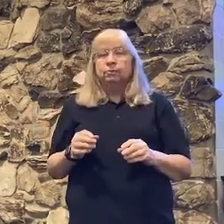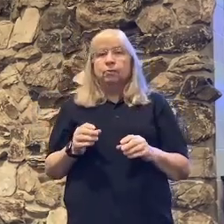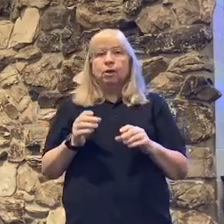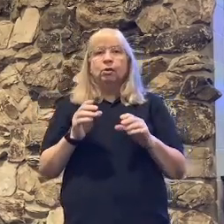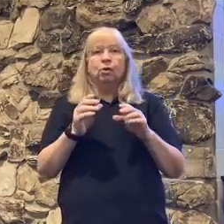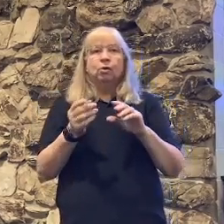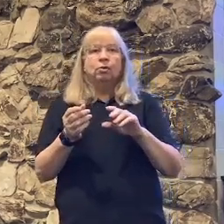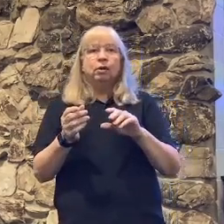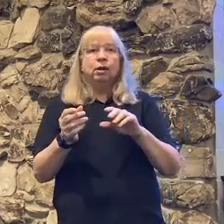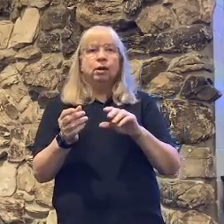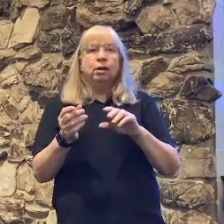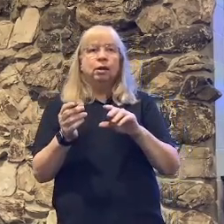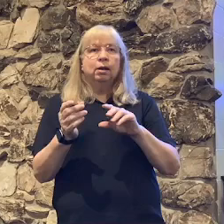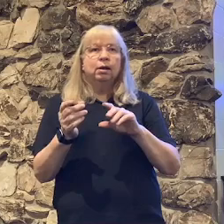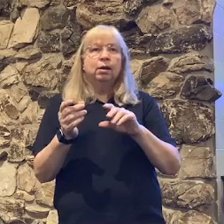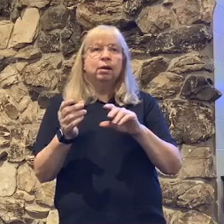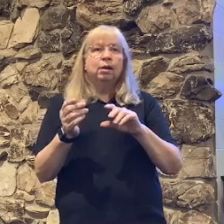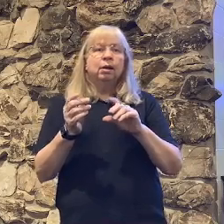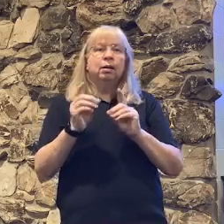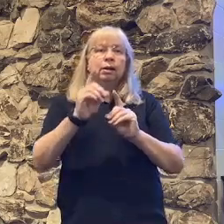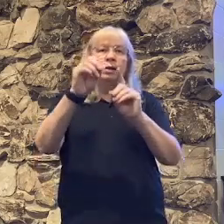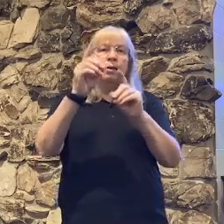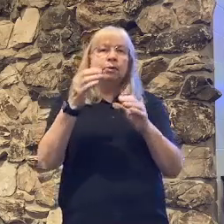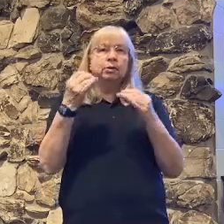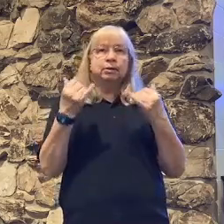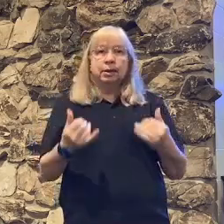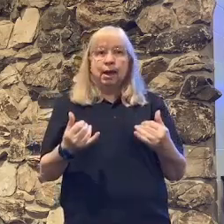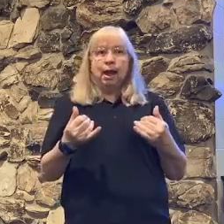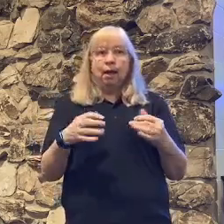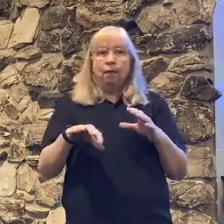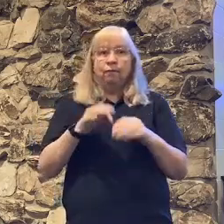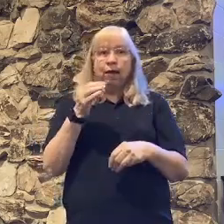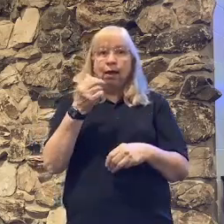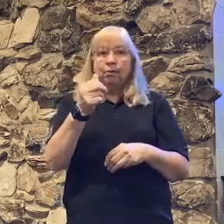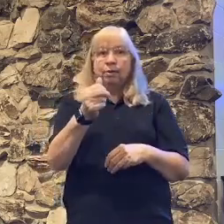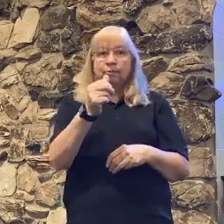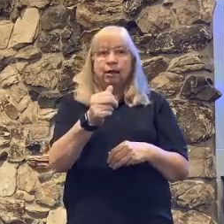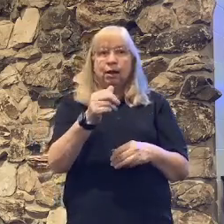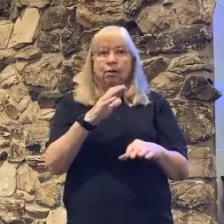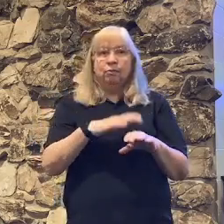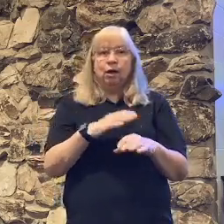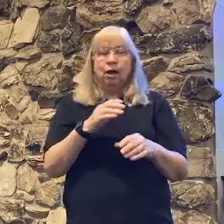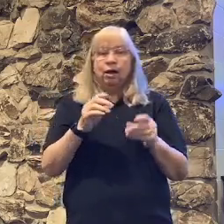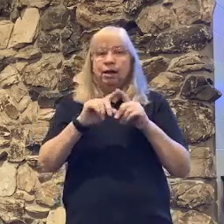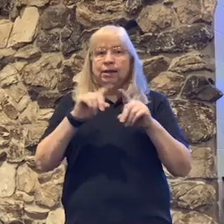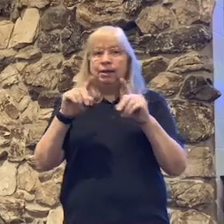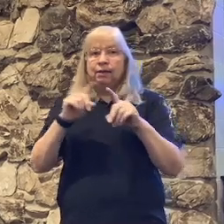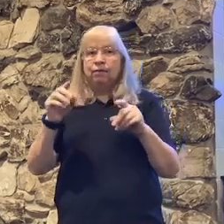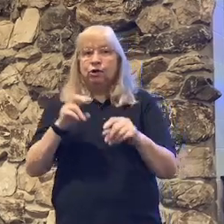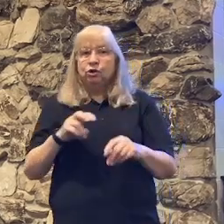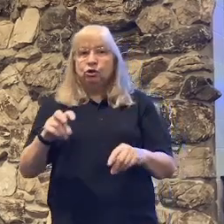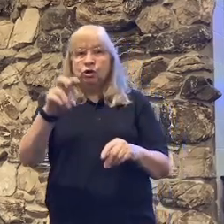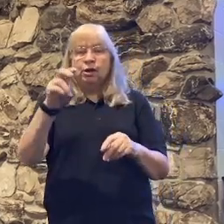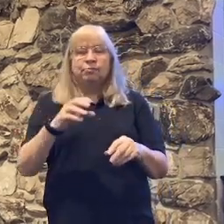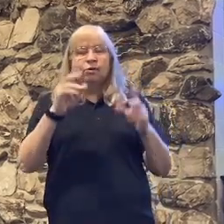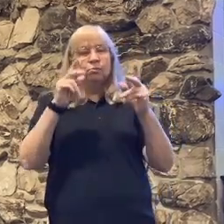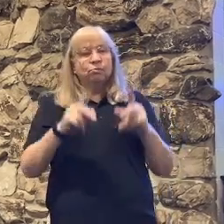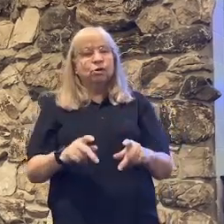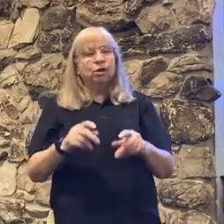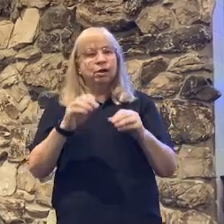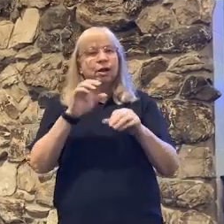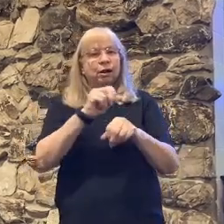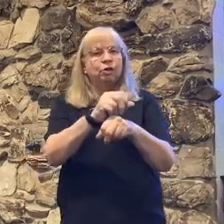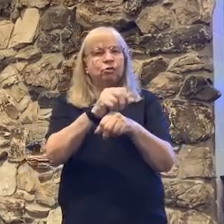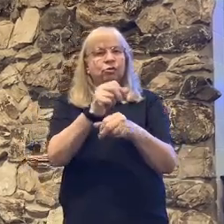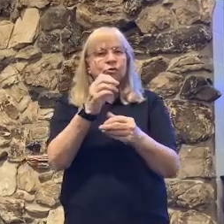have now found themselves on a different journey. The person that they trusted that they wanted to run